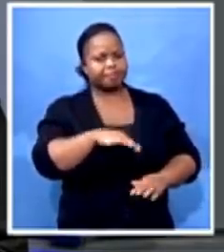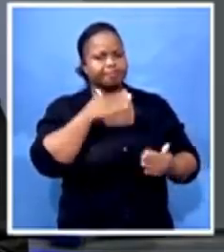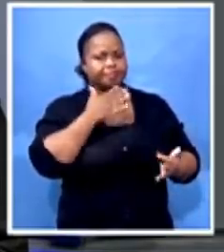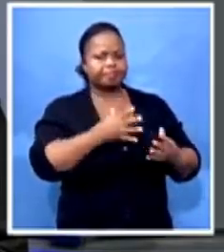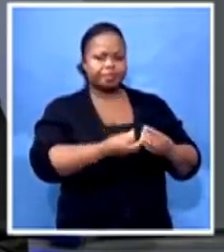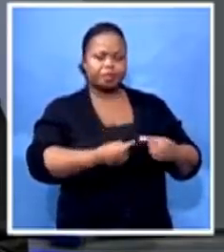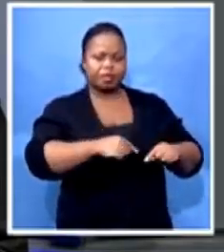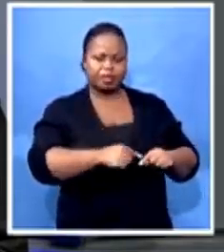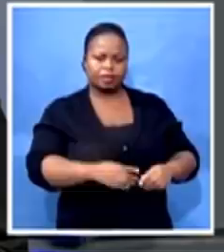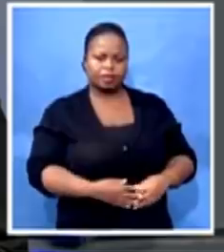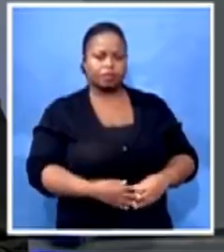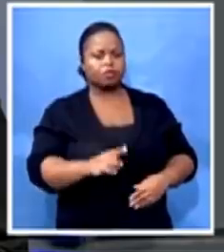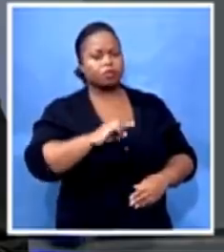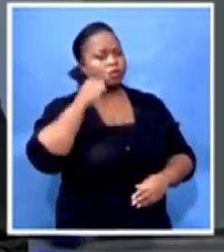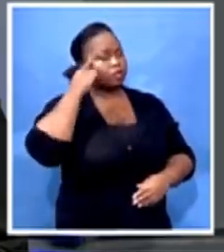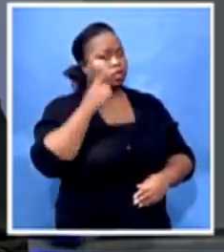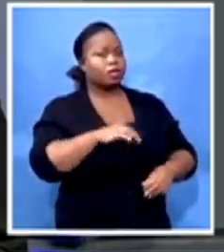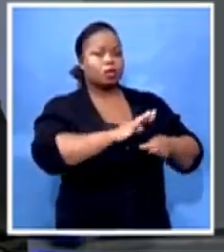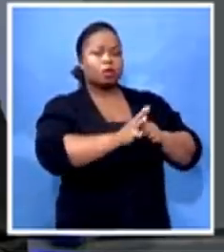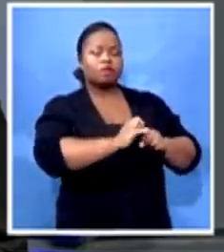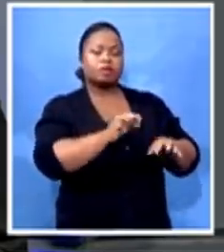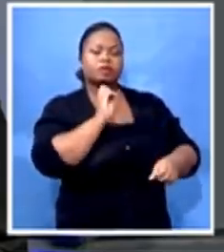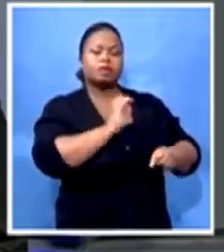COVID-19 impacted black business?